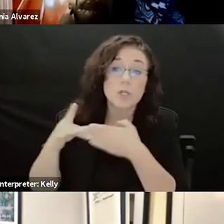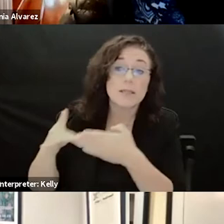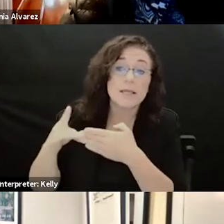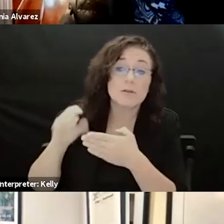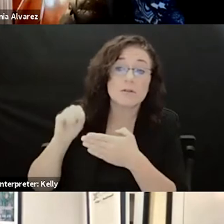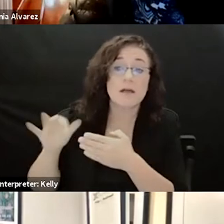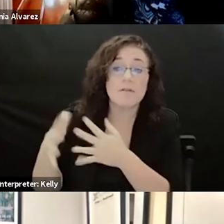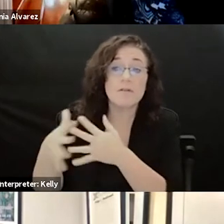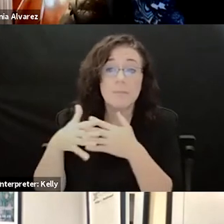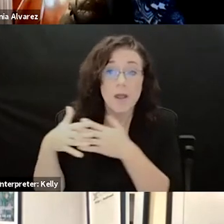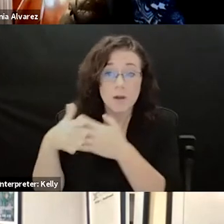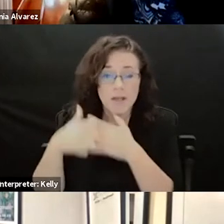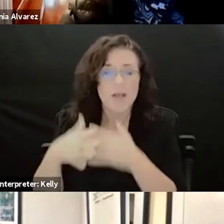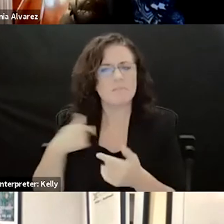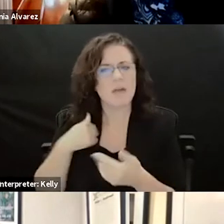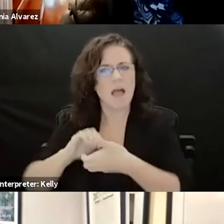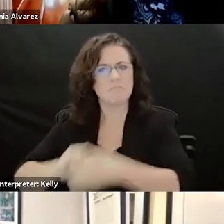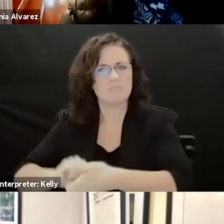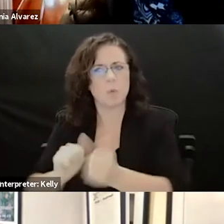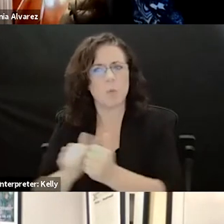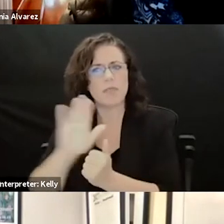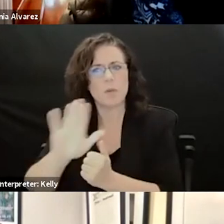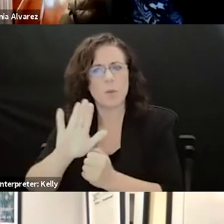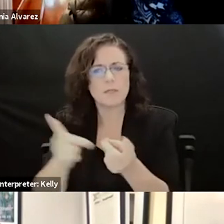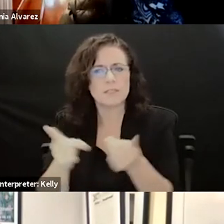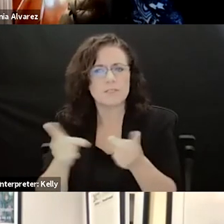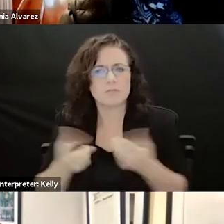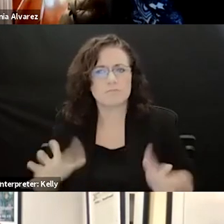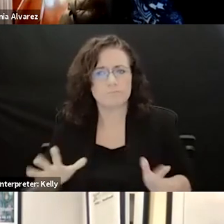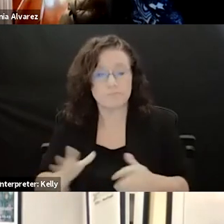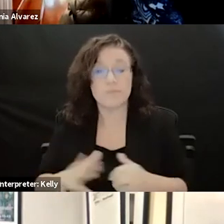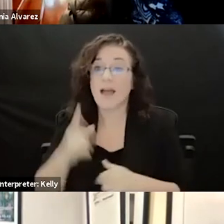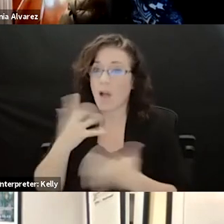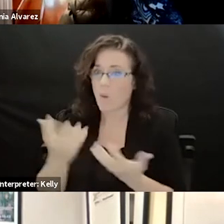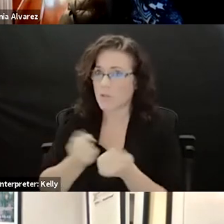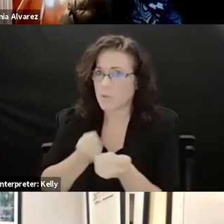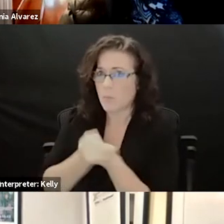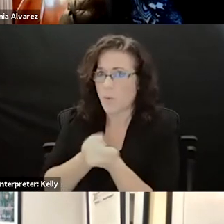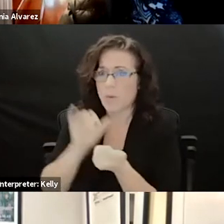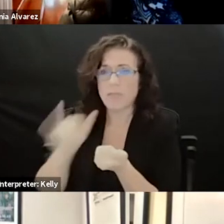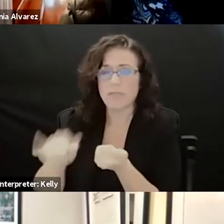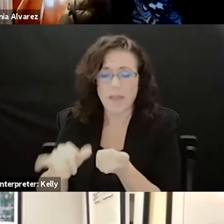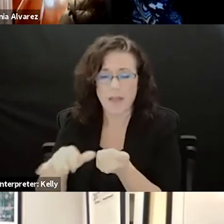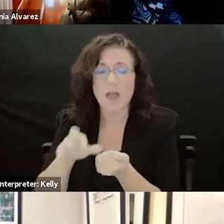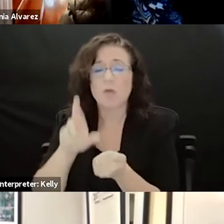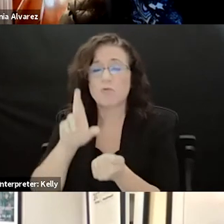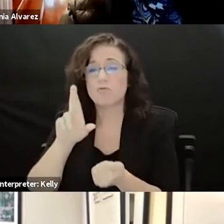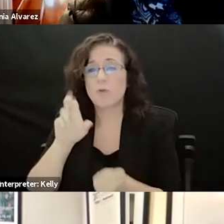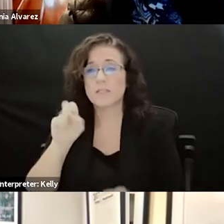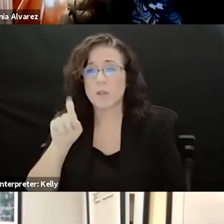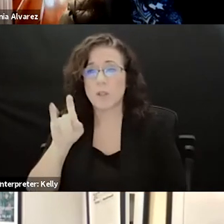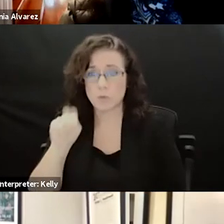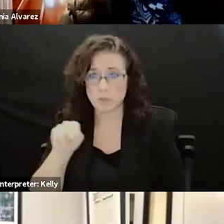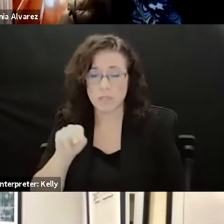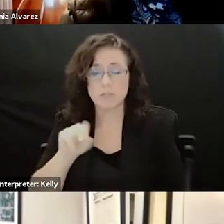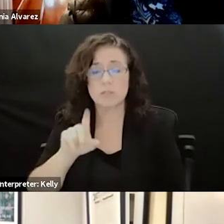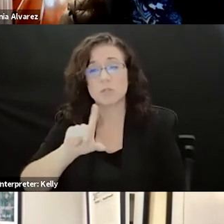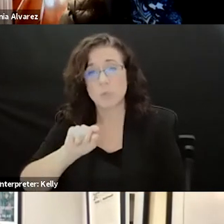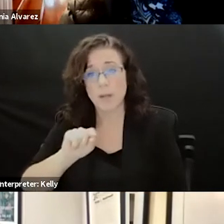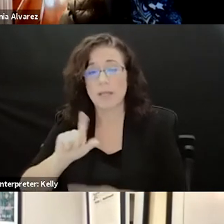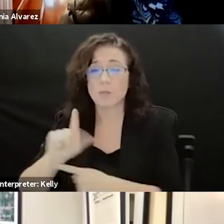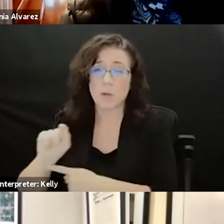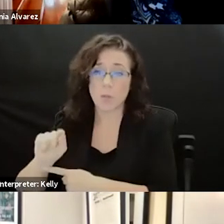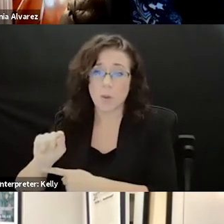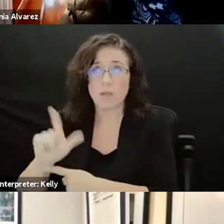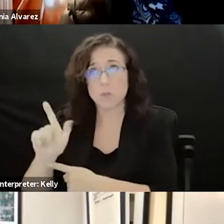district i'm here today to support resolution number 2020 21-22 uh that usb you that sbusd